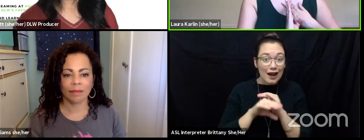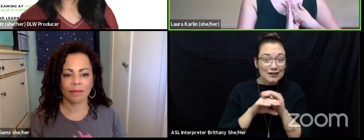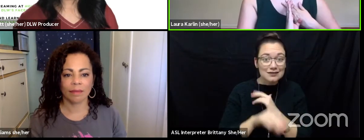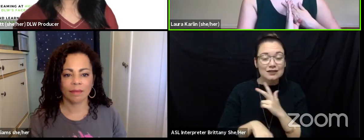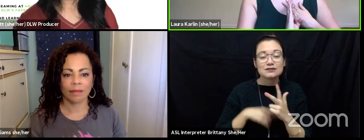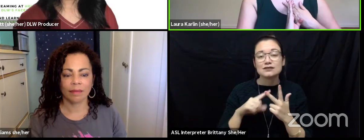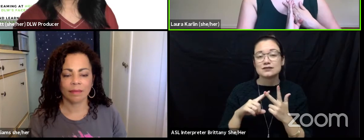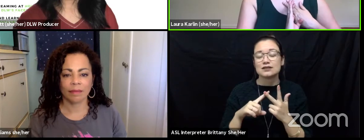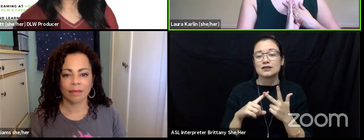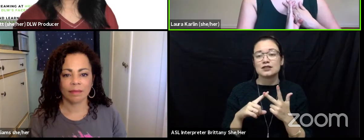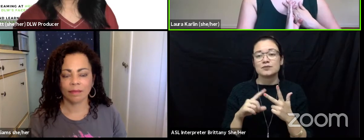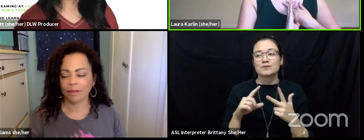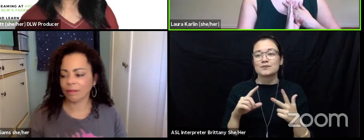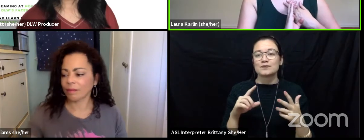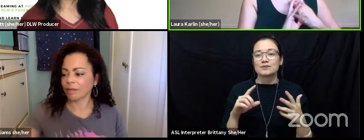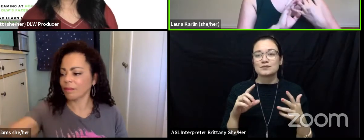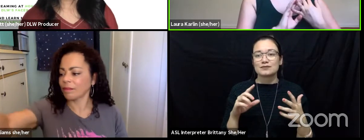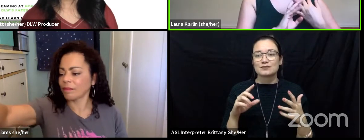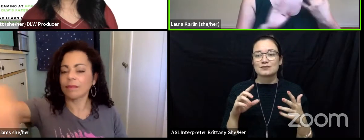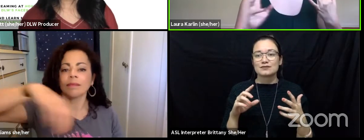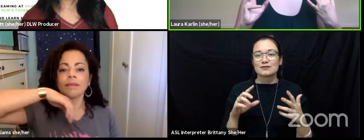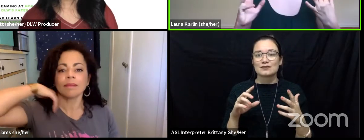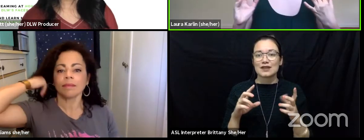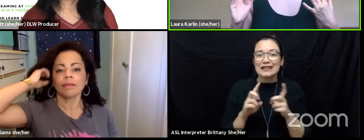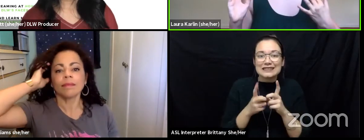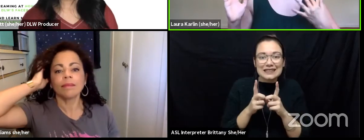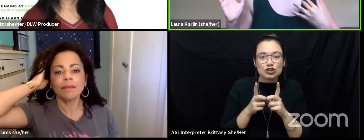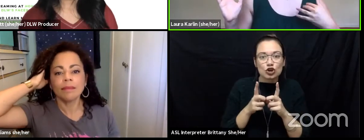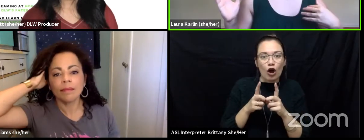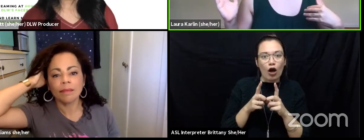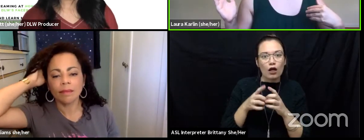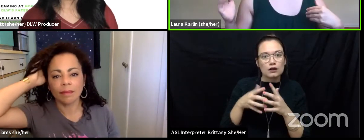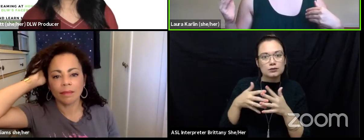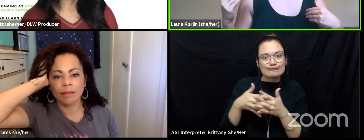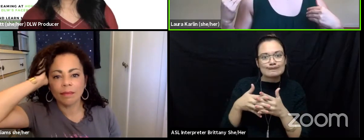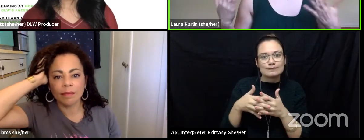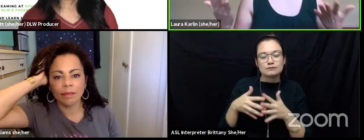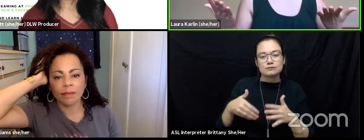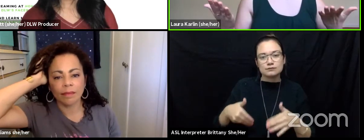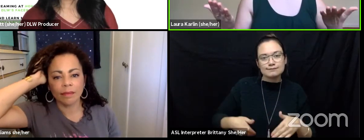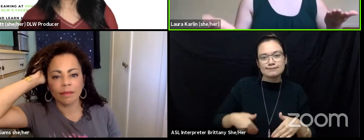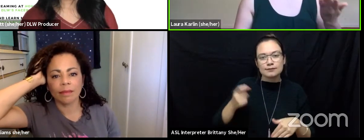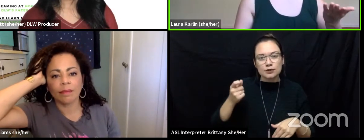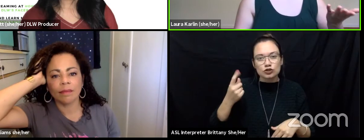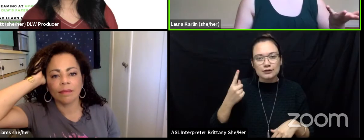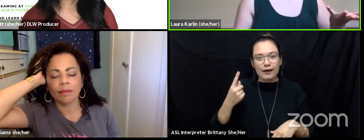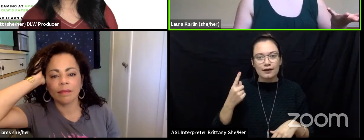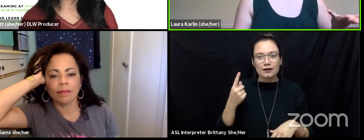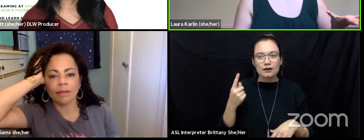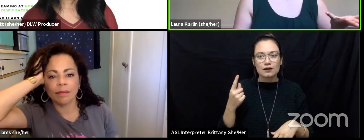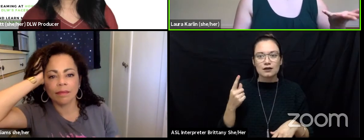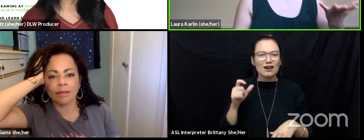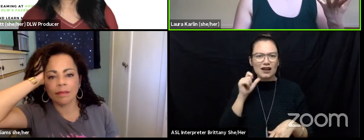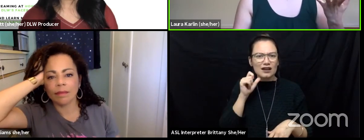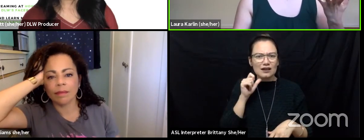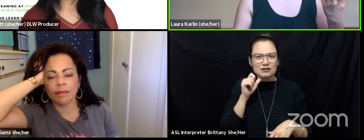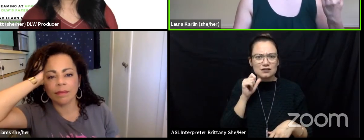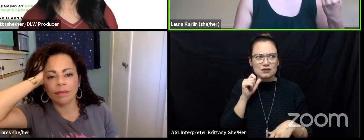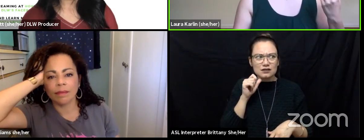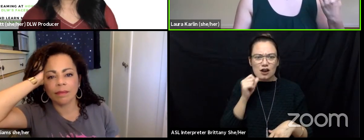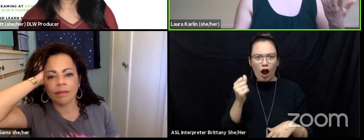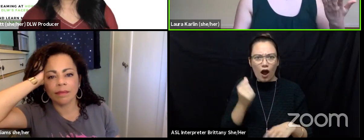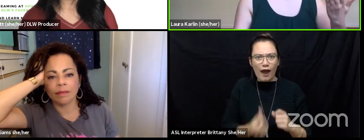assumes a sort of digital nativism that that doesn't exist for everyone. And